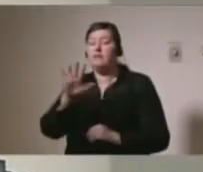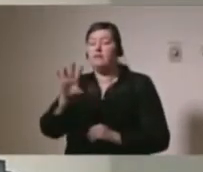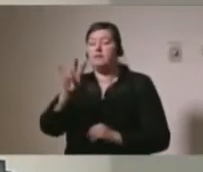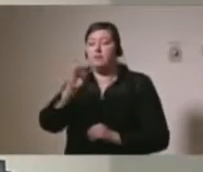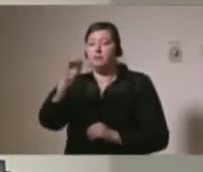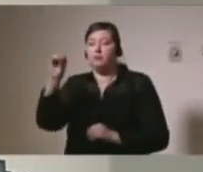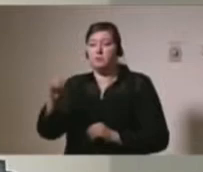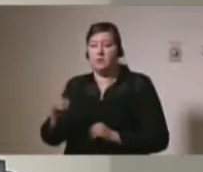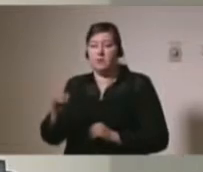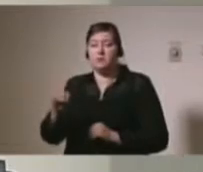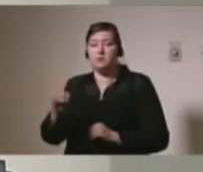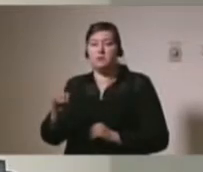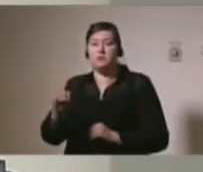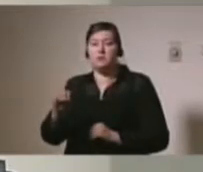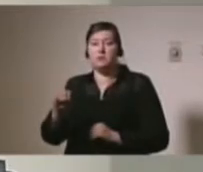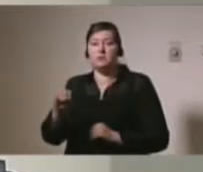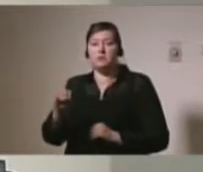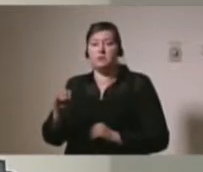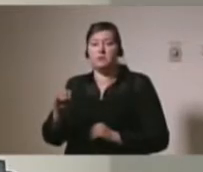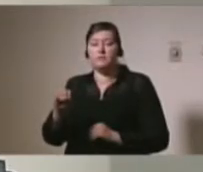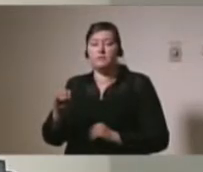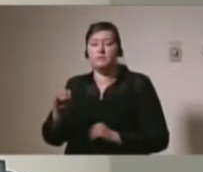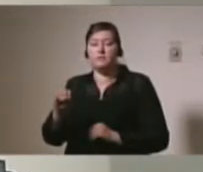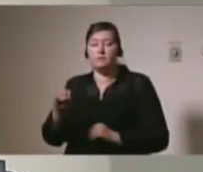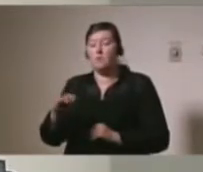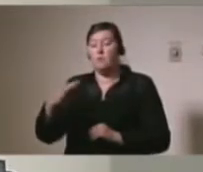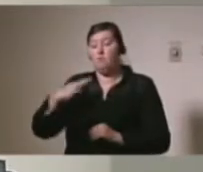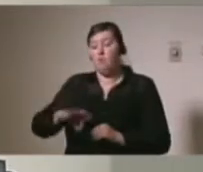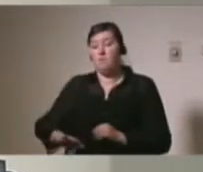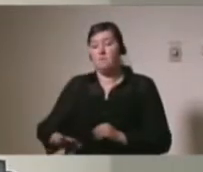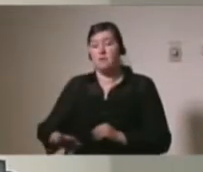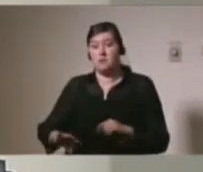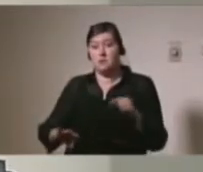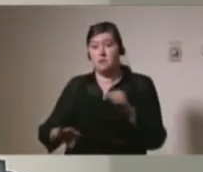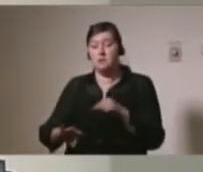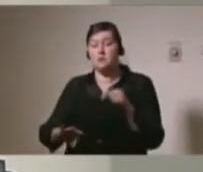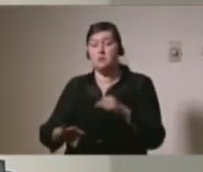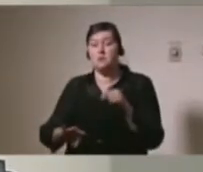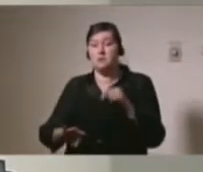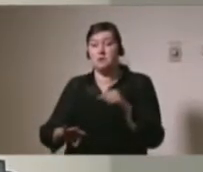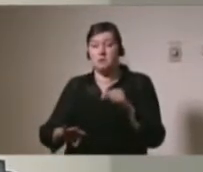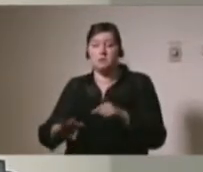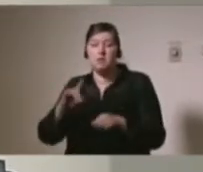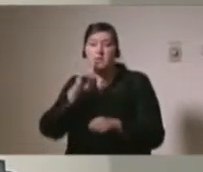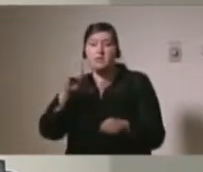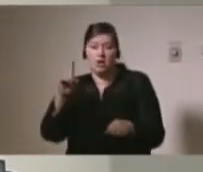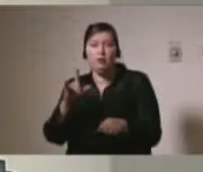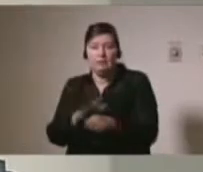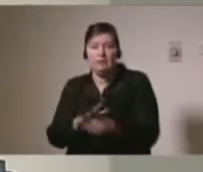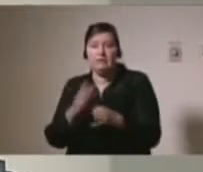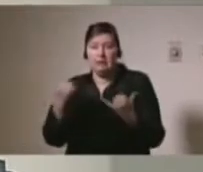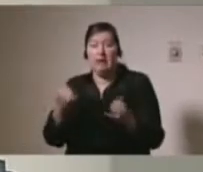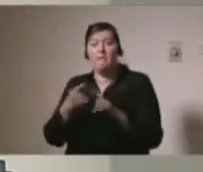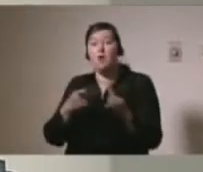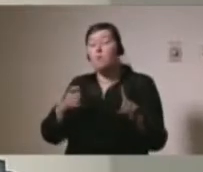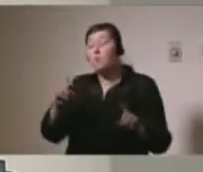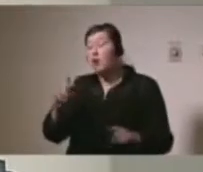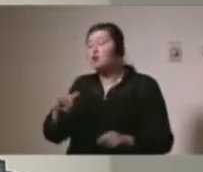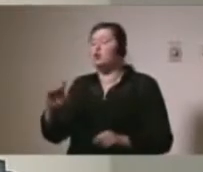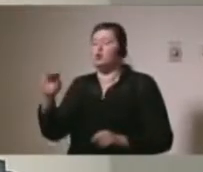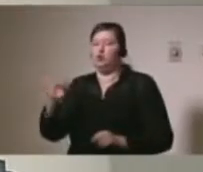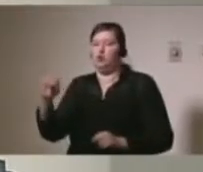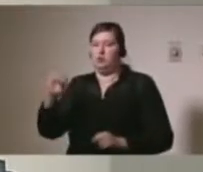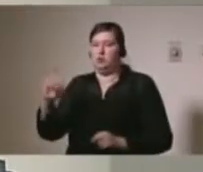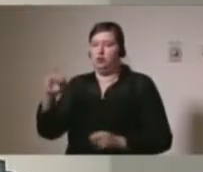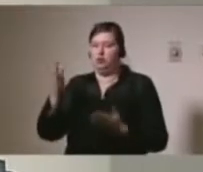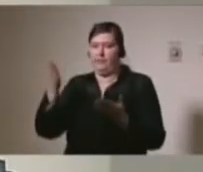57% of profits are guaranteed today by the insurance